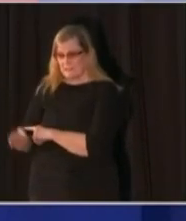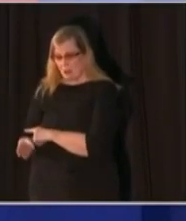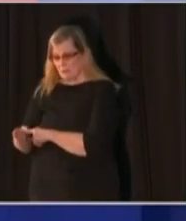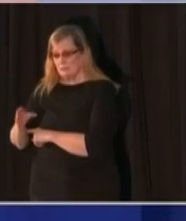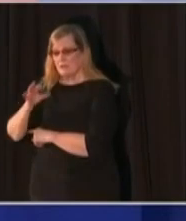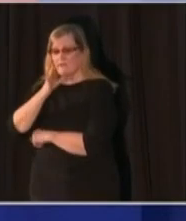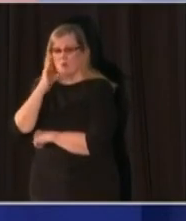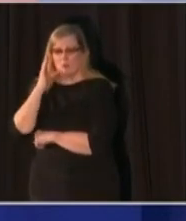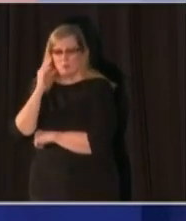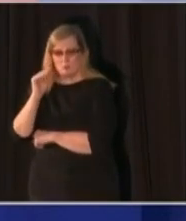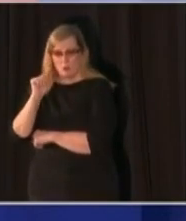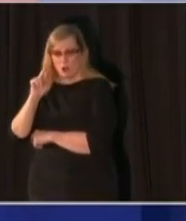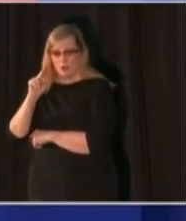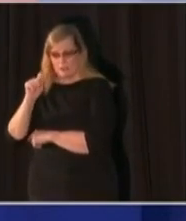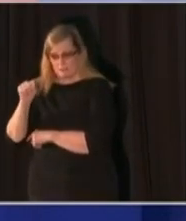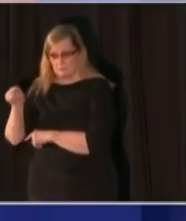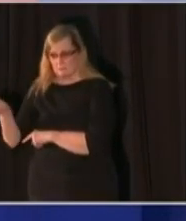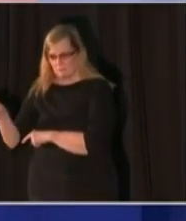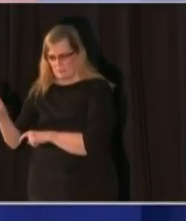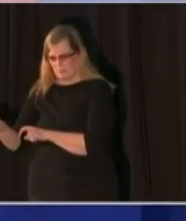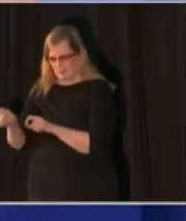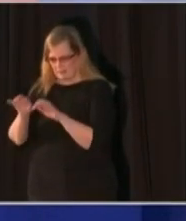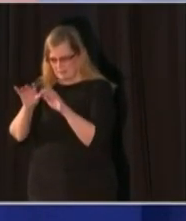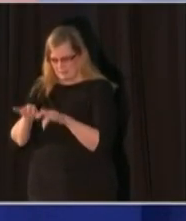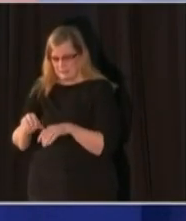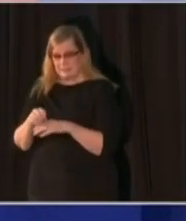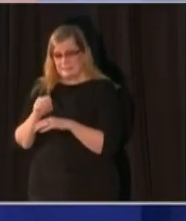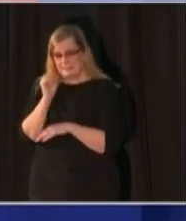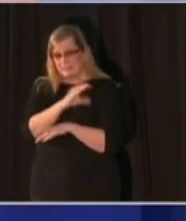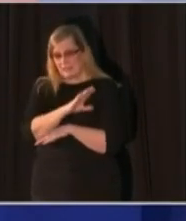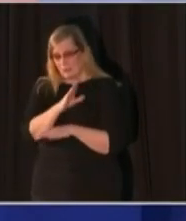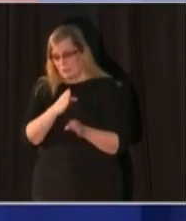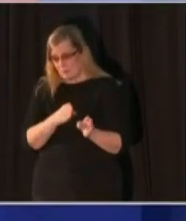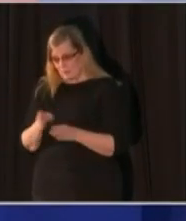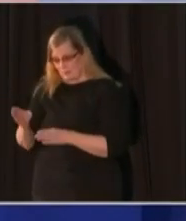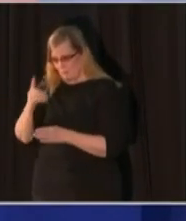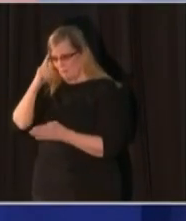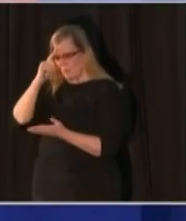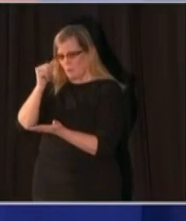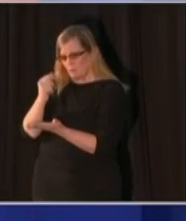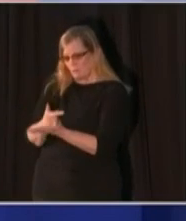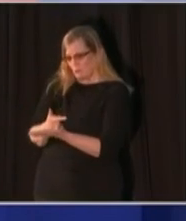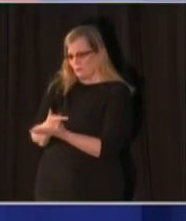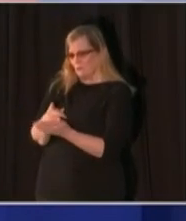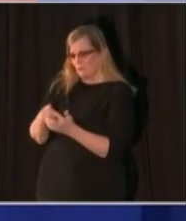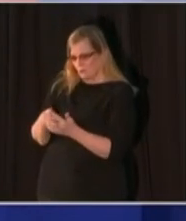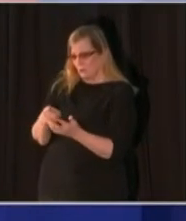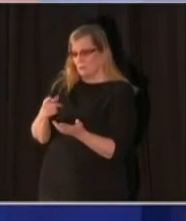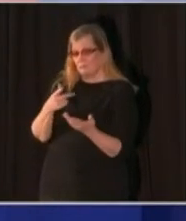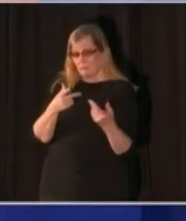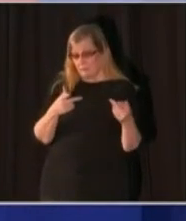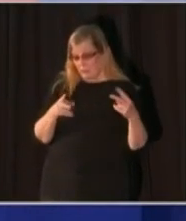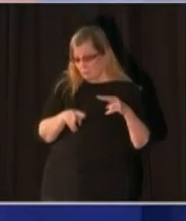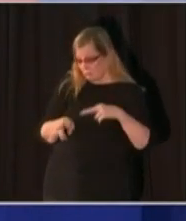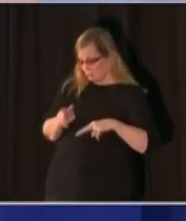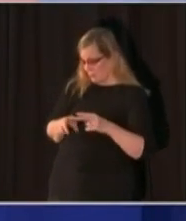for operations. Again, they'll only be able to operate once we review and approve that